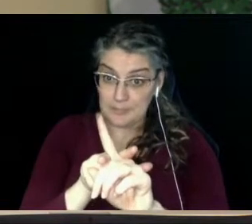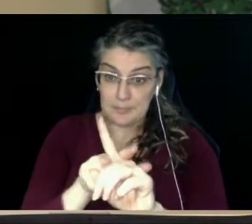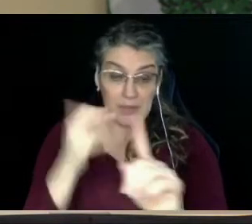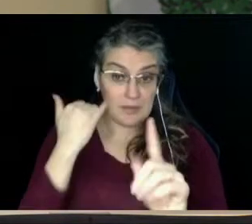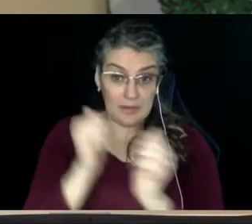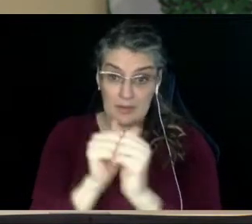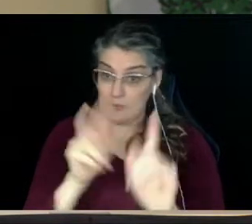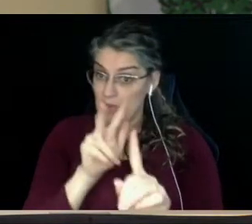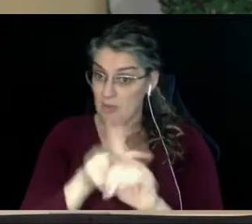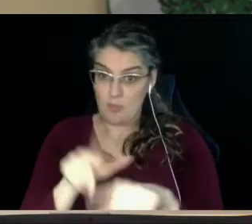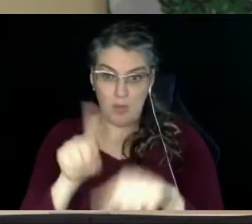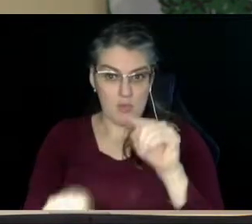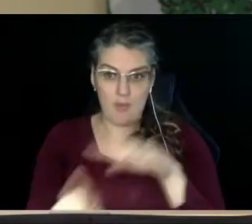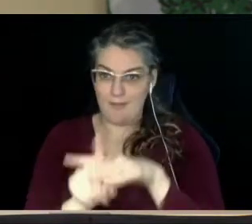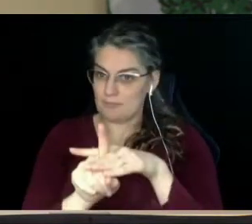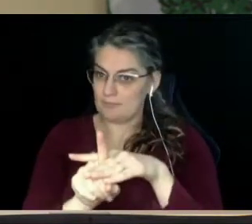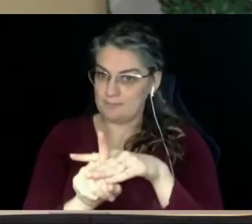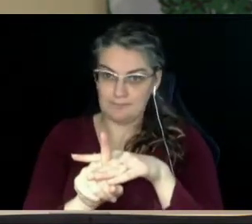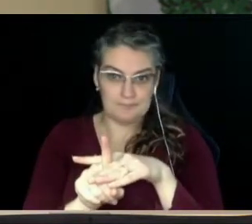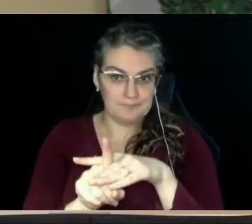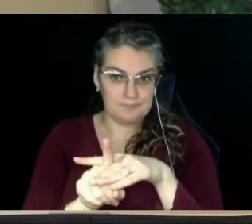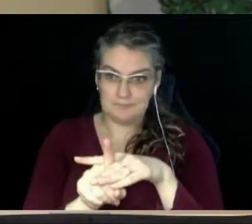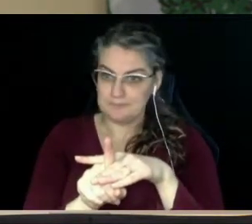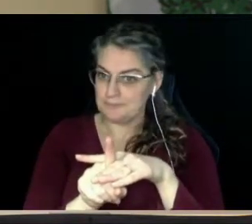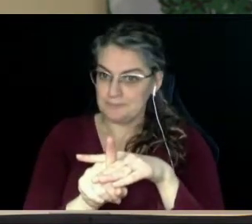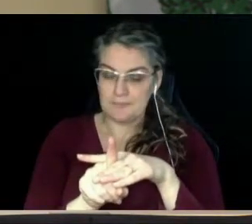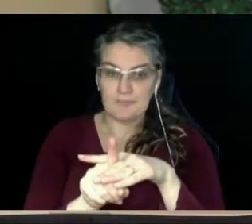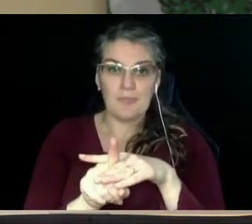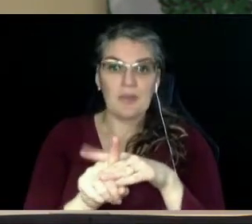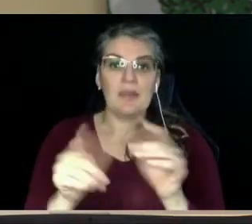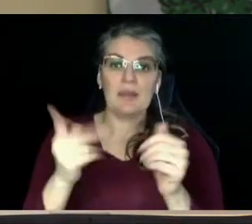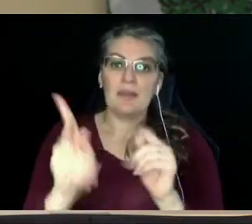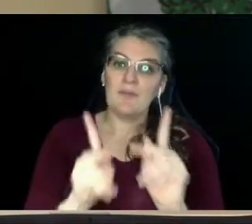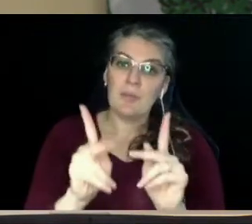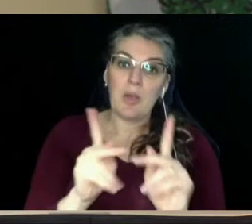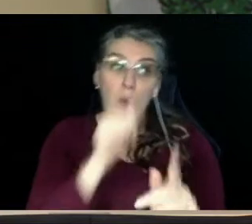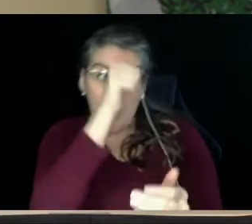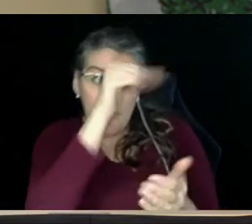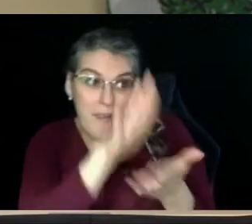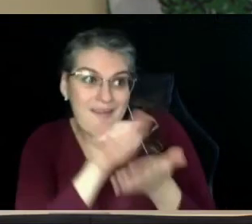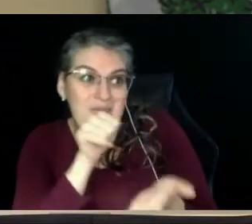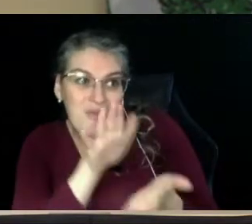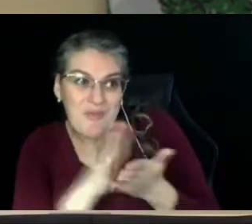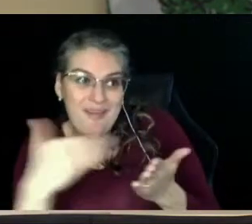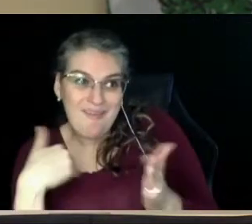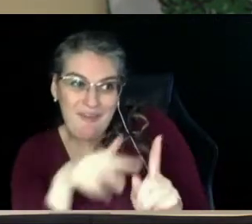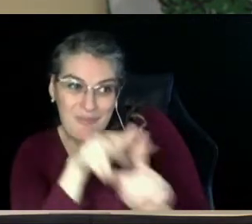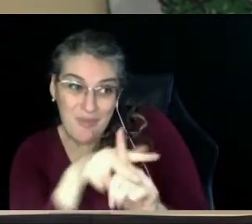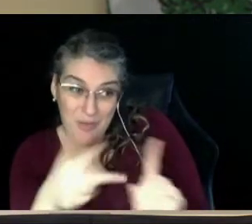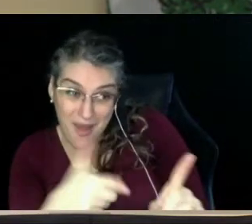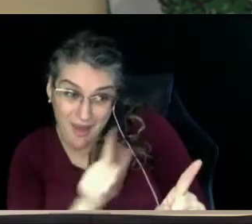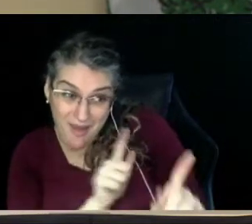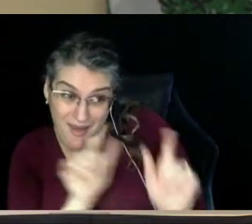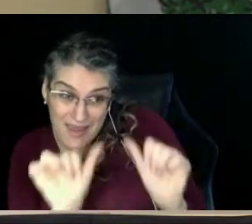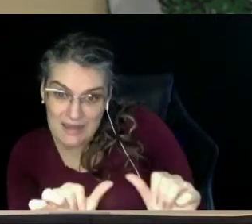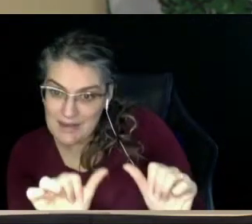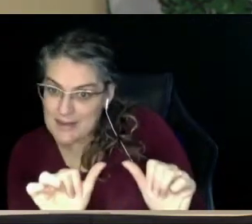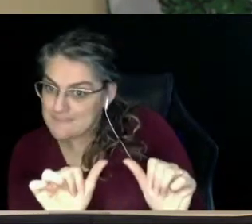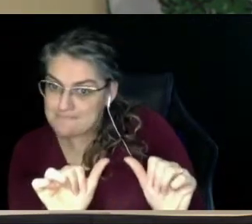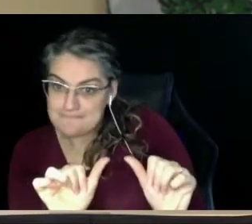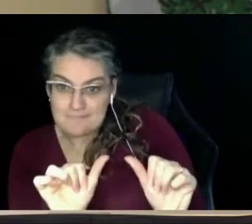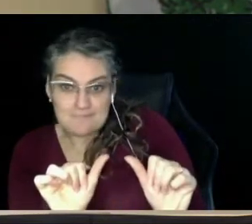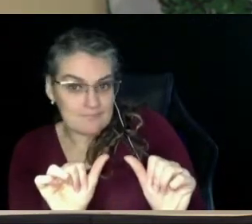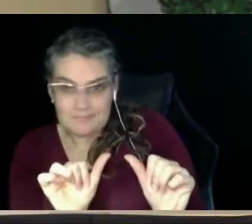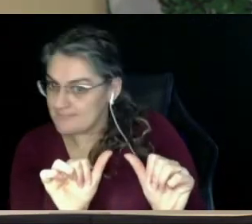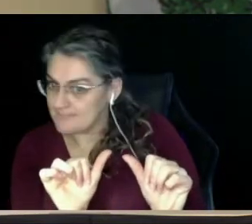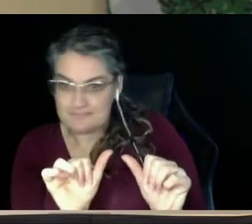clinics. People have been accompanying their spouses to their booked appointments and expecting to be vaccinated, but only